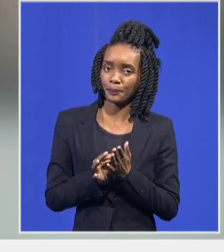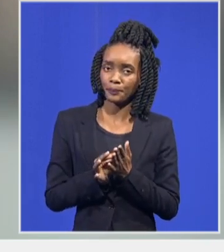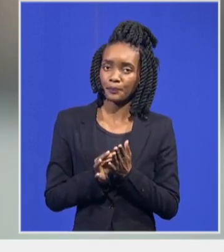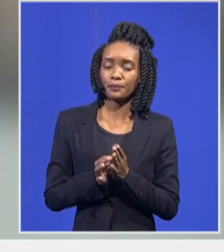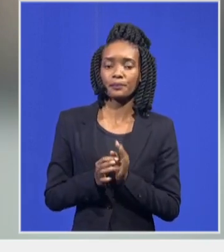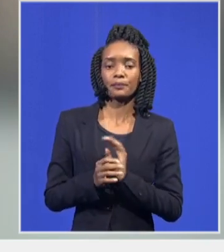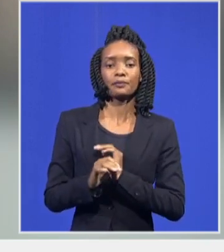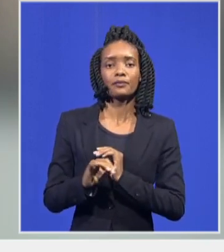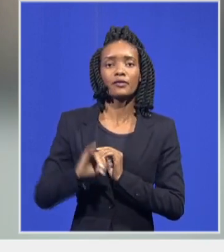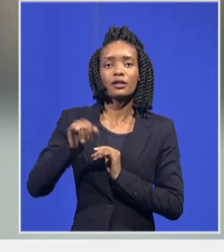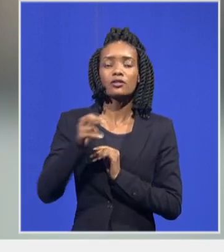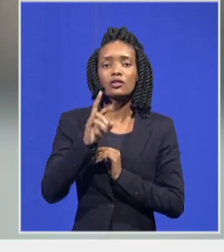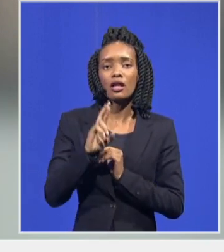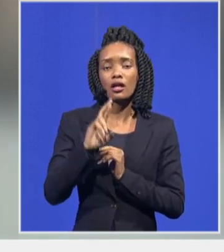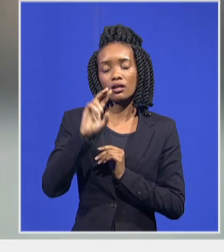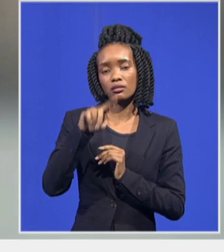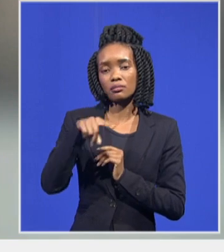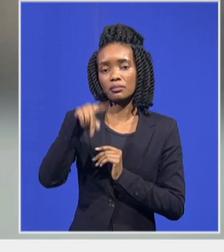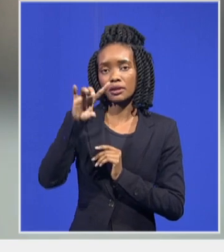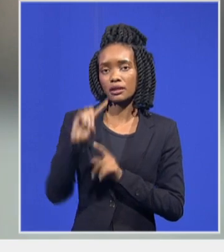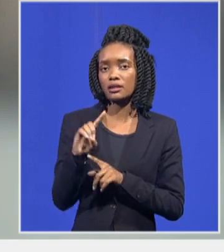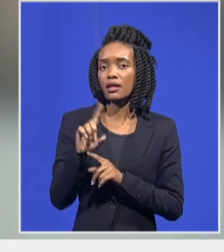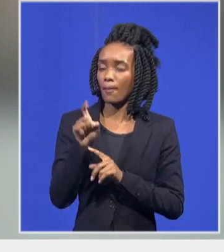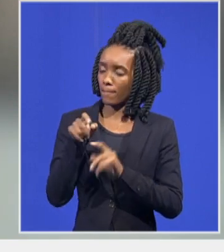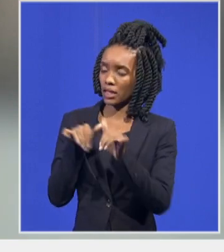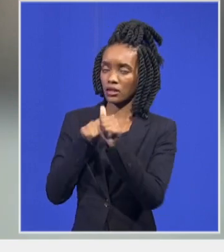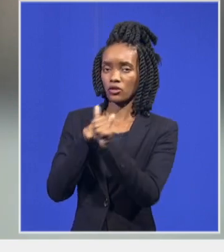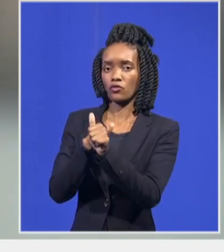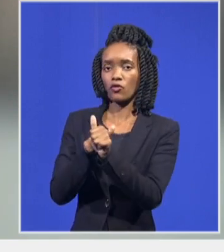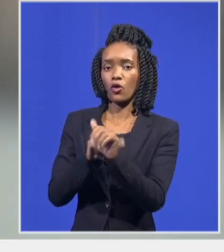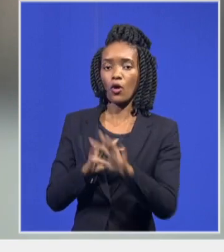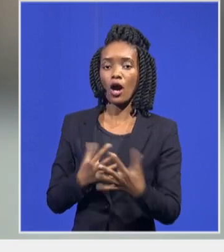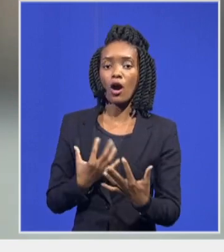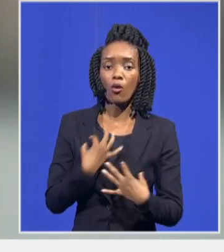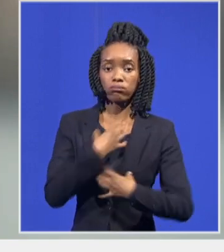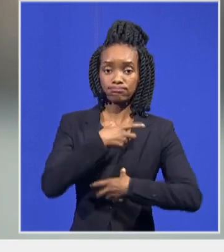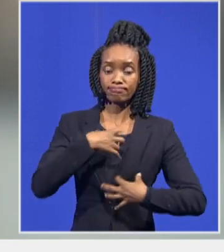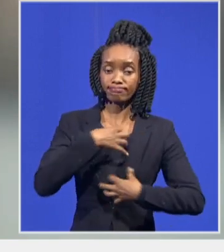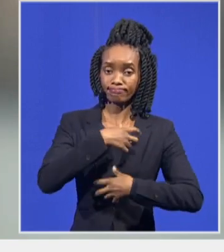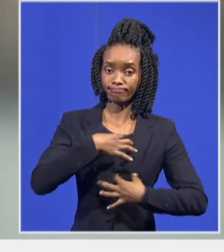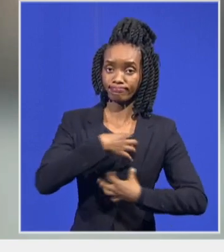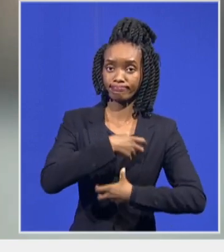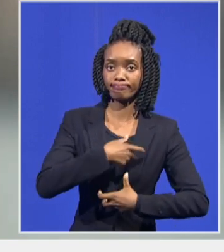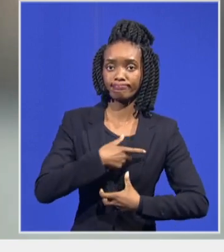to be followed by an adaptation and resilience investment plan.